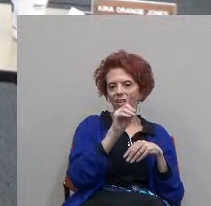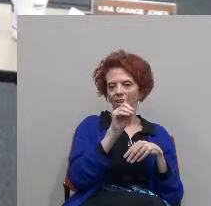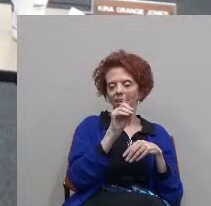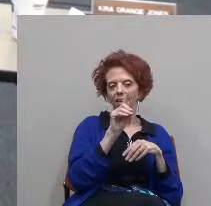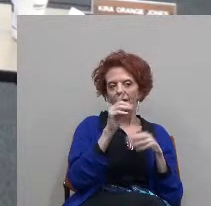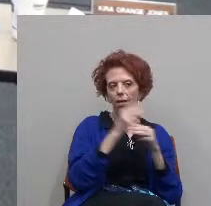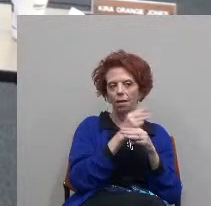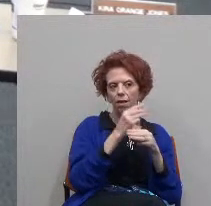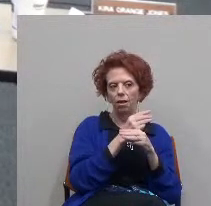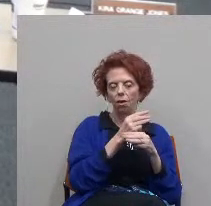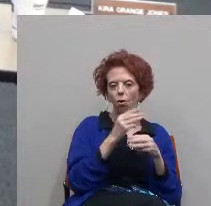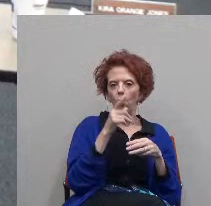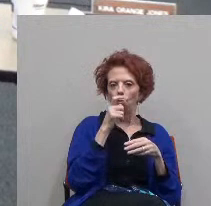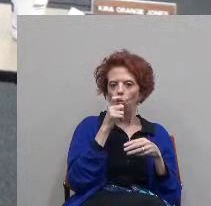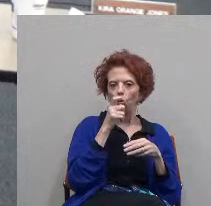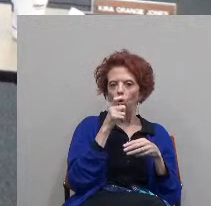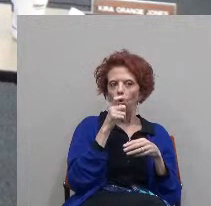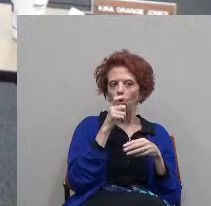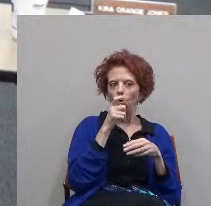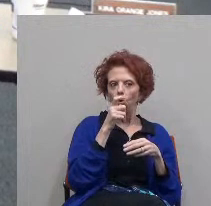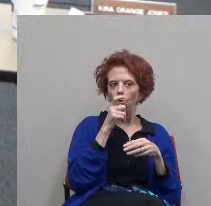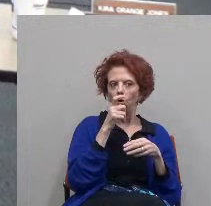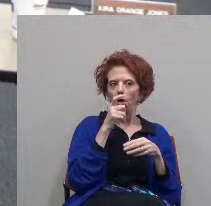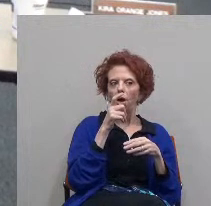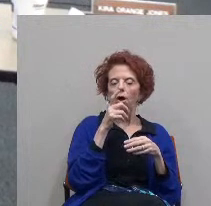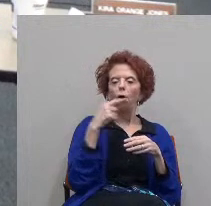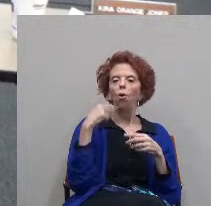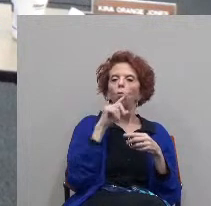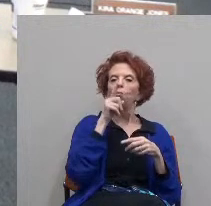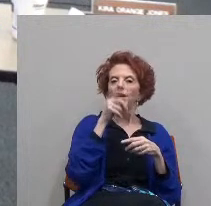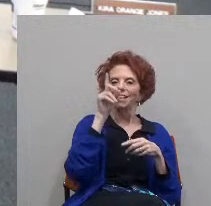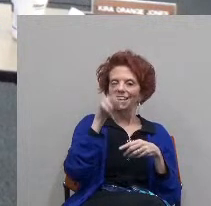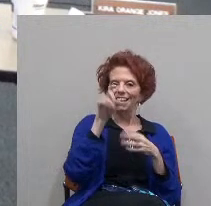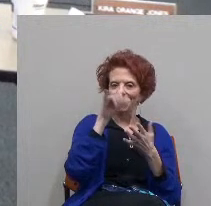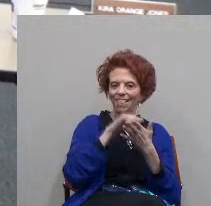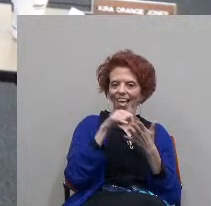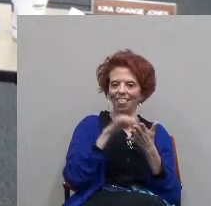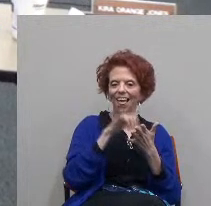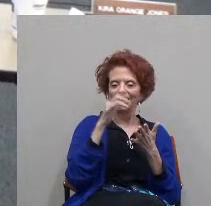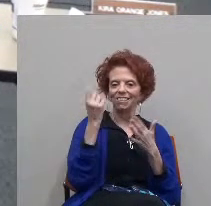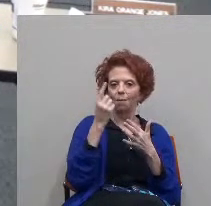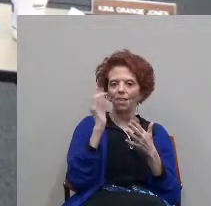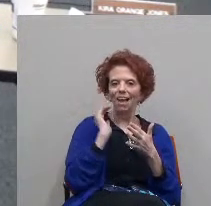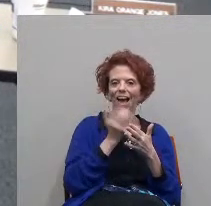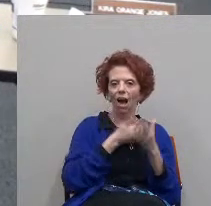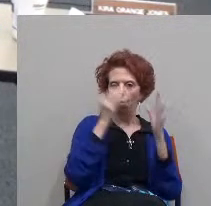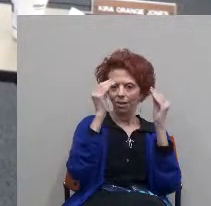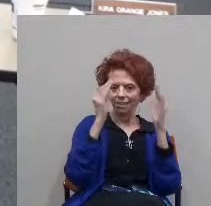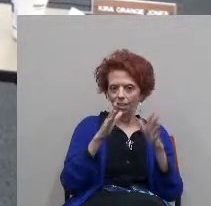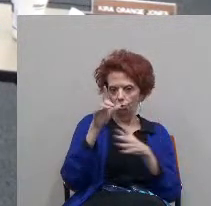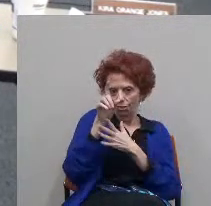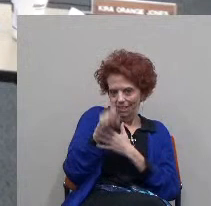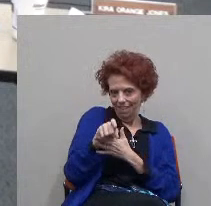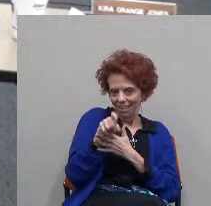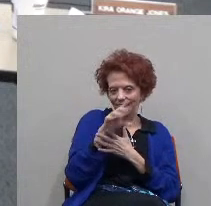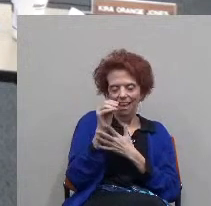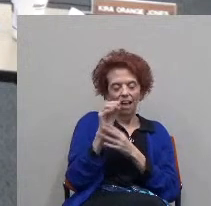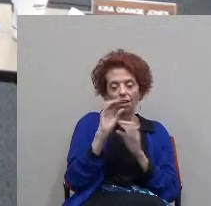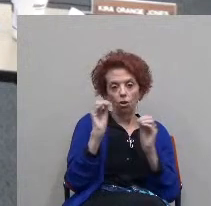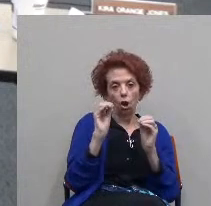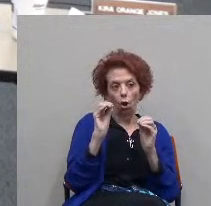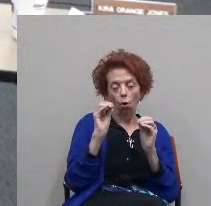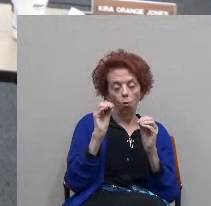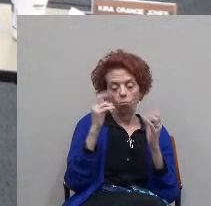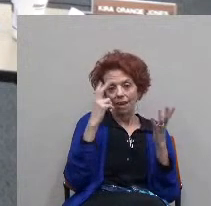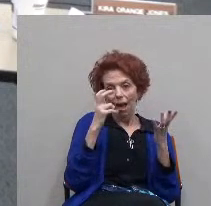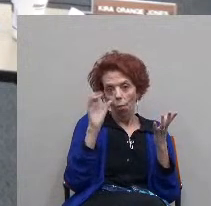know, part of me is saying, we really need this. You know, this is something that our teachers need, and there is no doubt